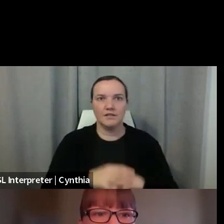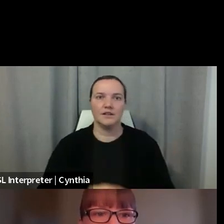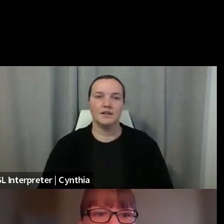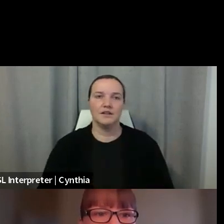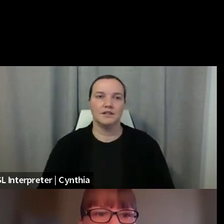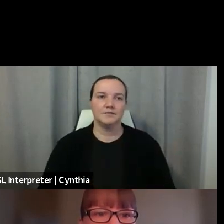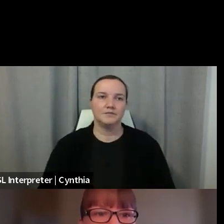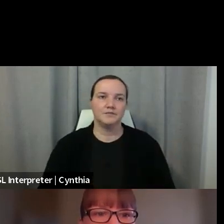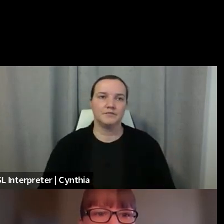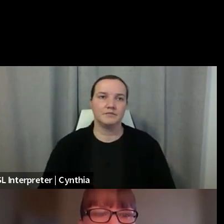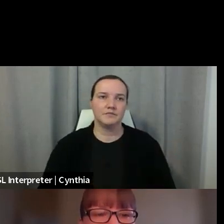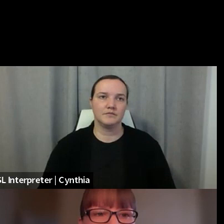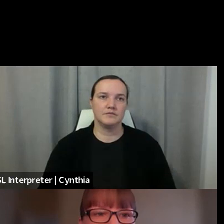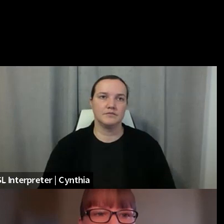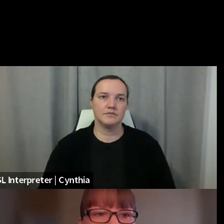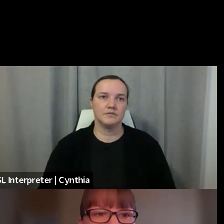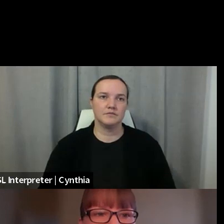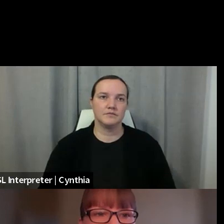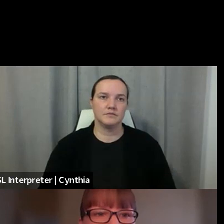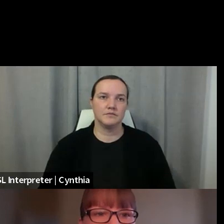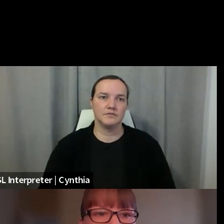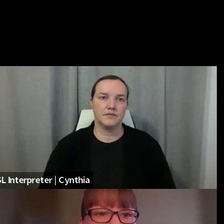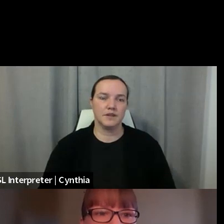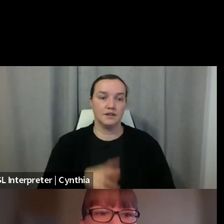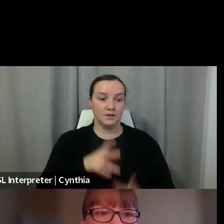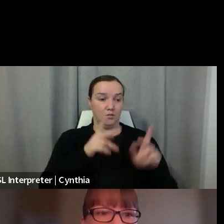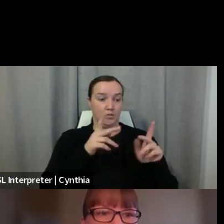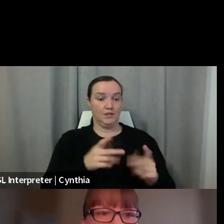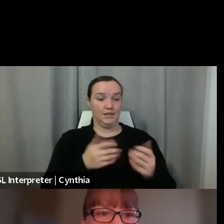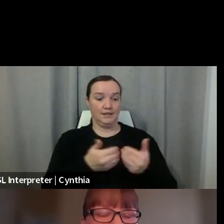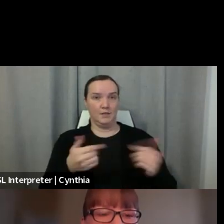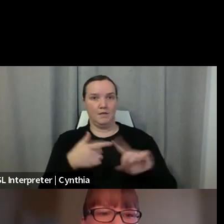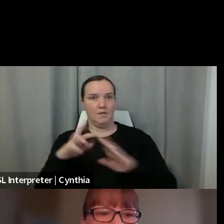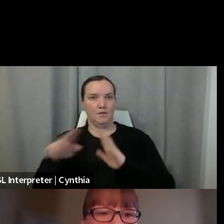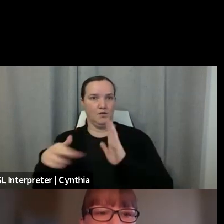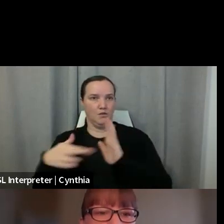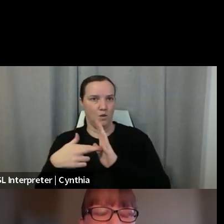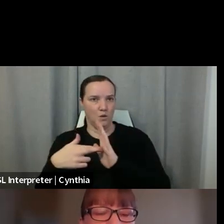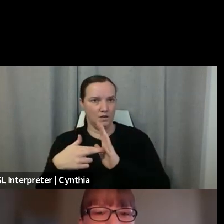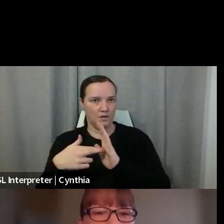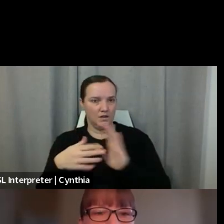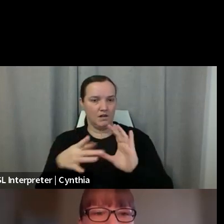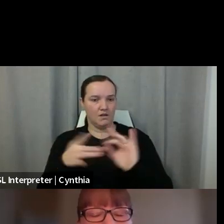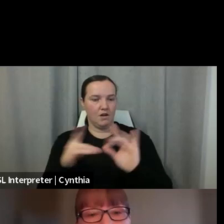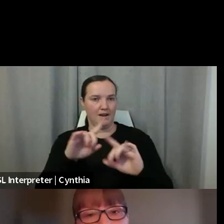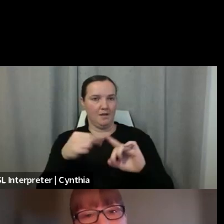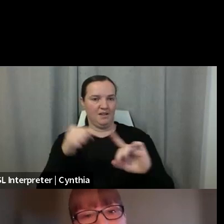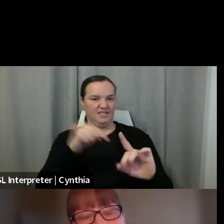What else? Yes, to separate the person from the role, speak to the